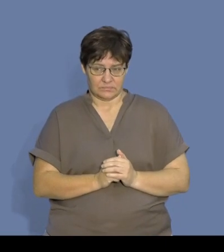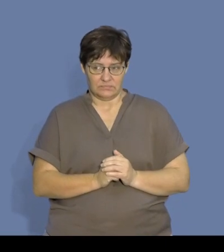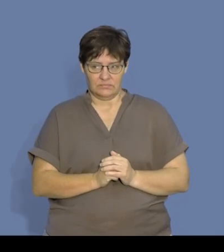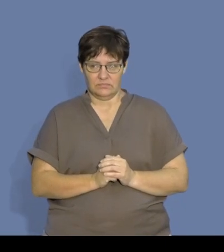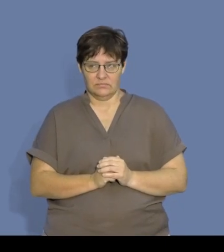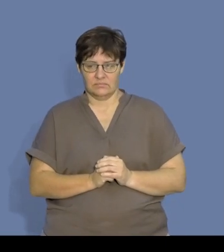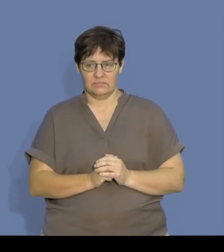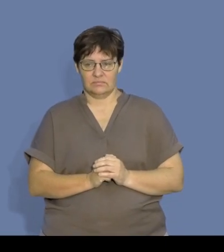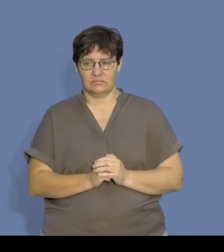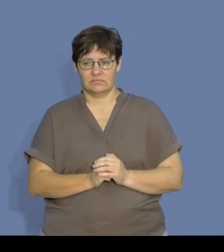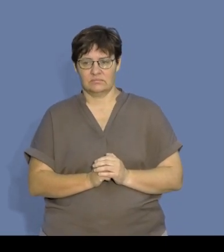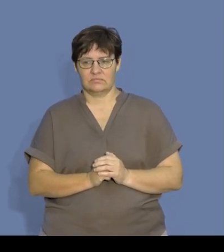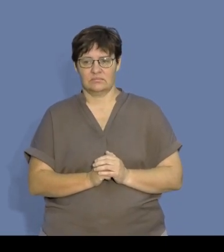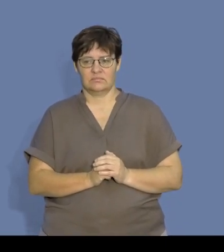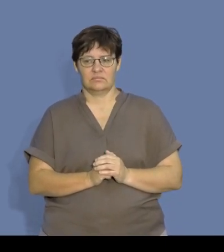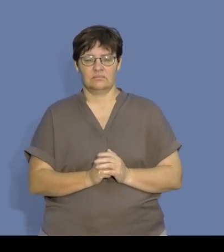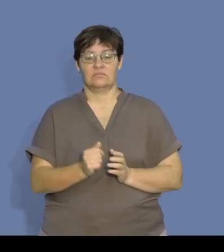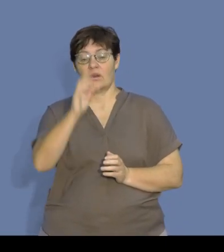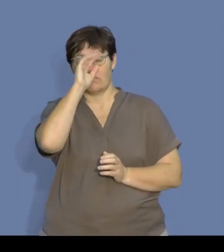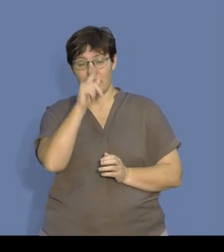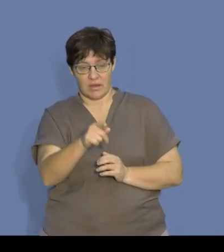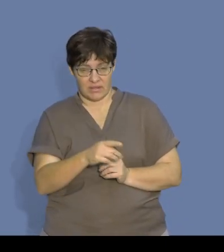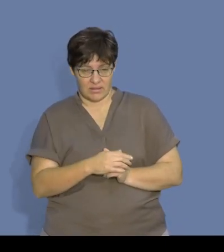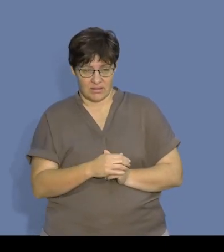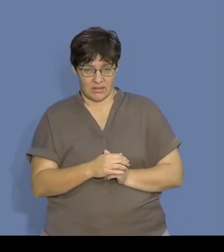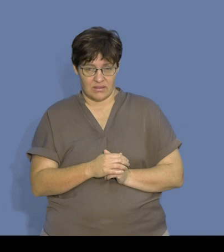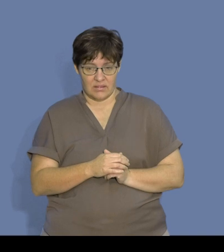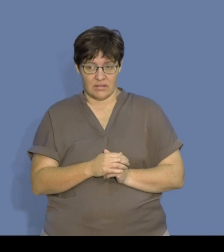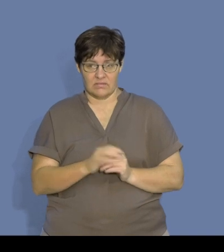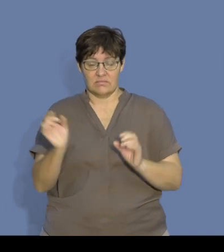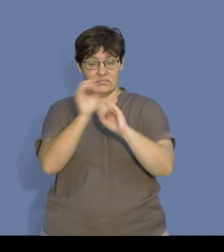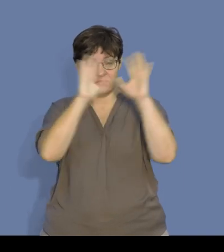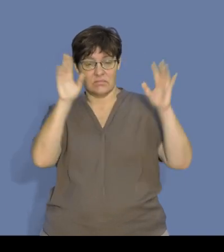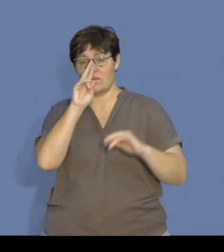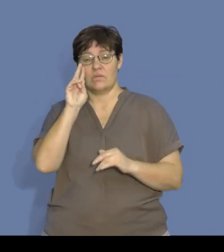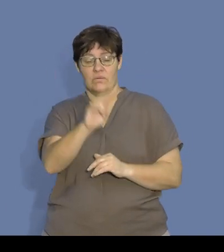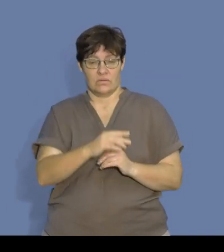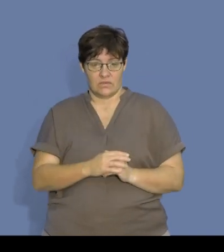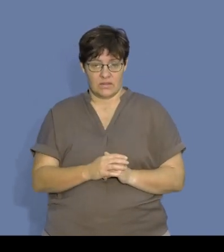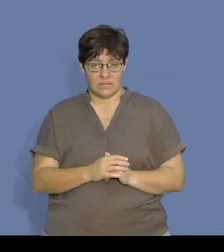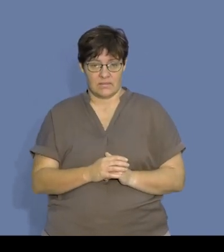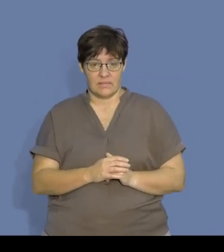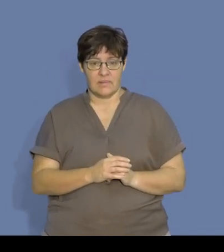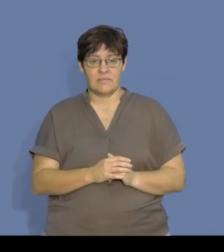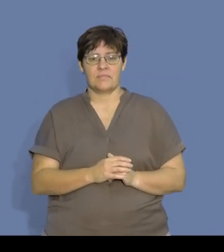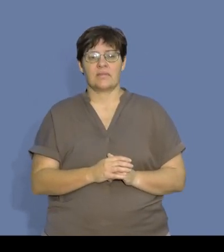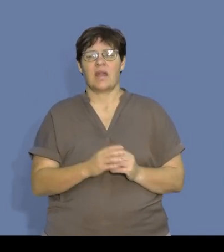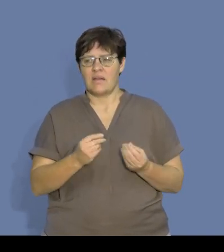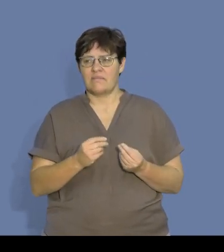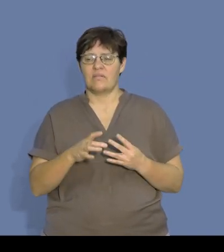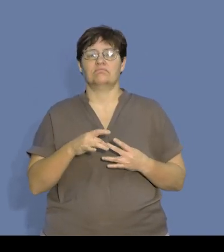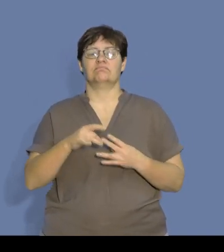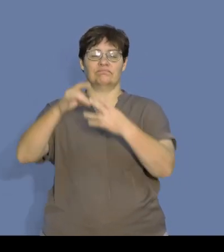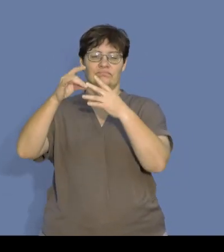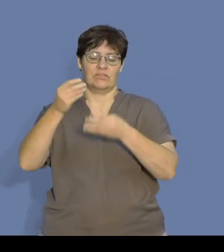on. Right, so remember guys, looking at the big picture, we've obviously focused on unique